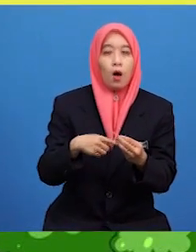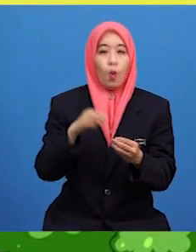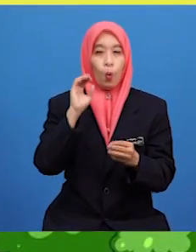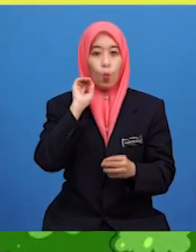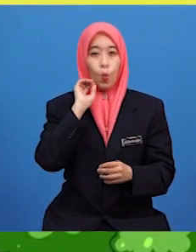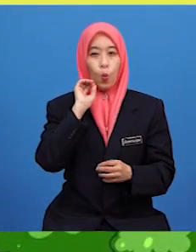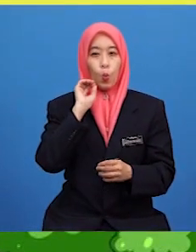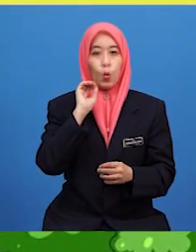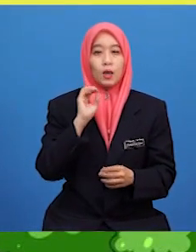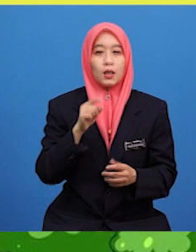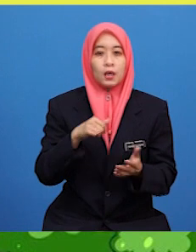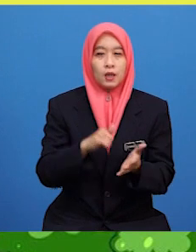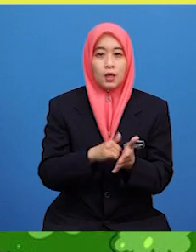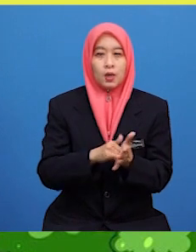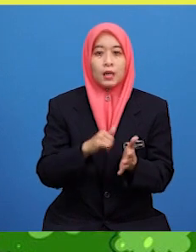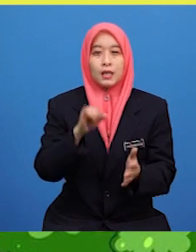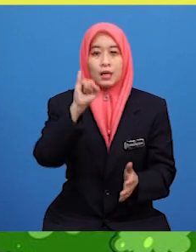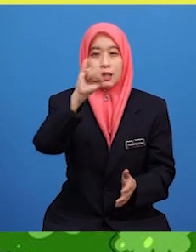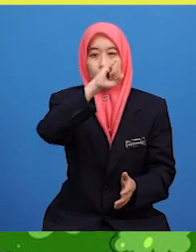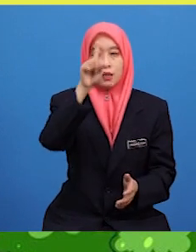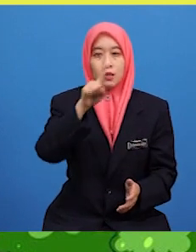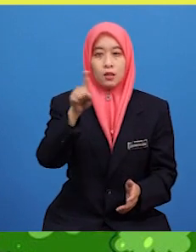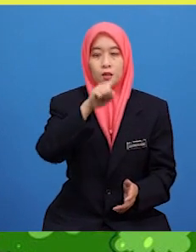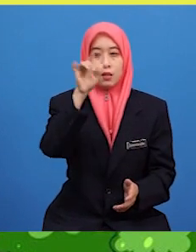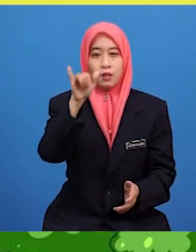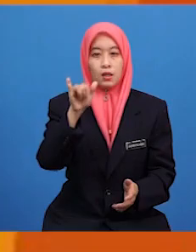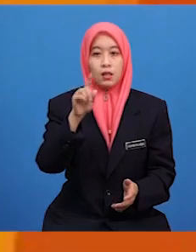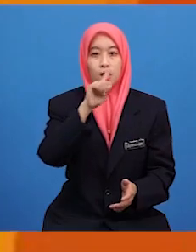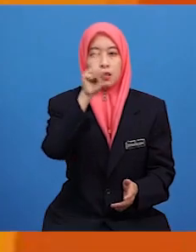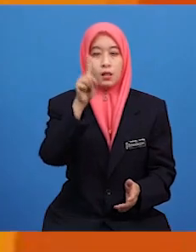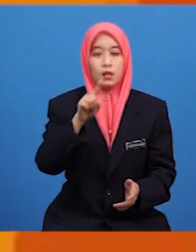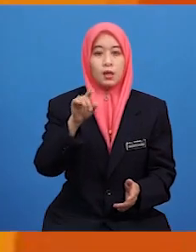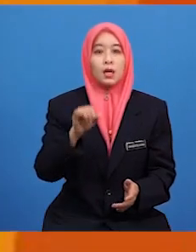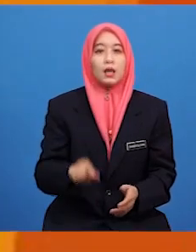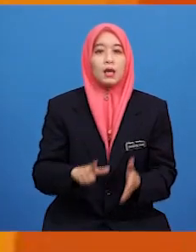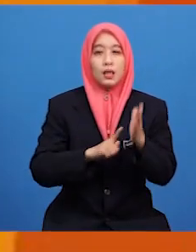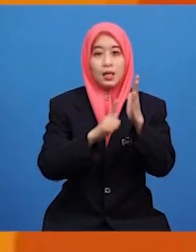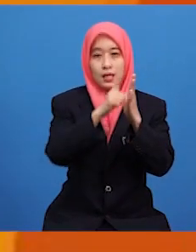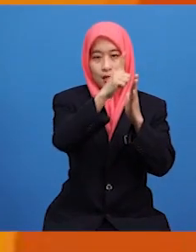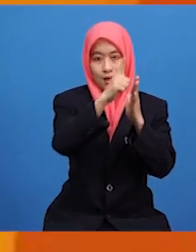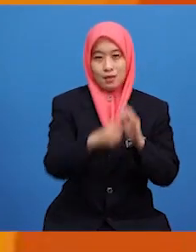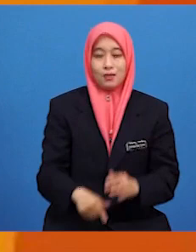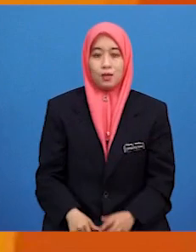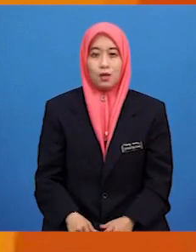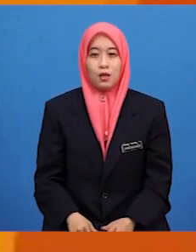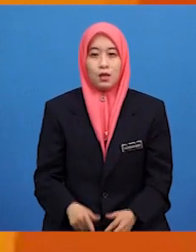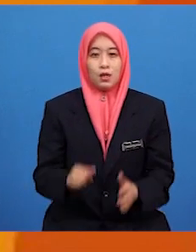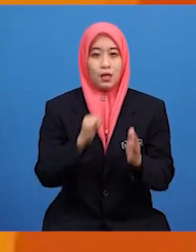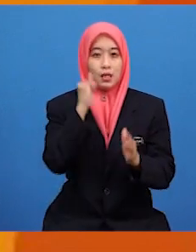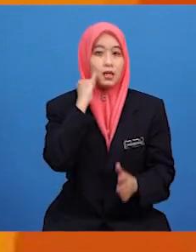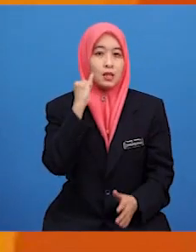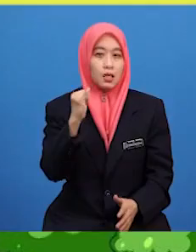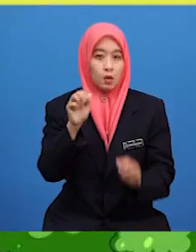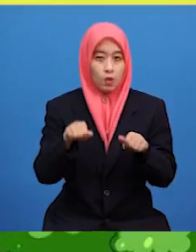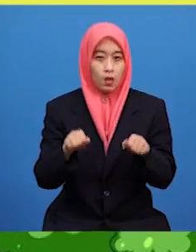That is Izzy. Izzy is a lizard. Can Izzy make any sound?